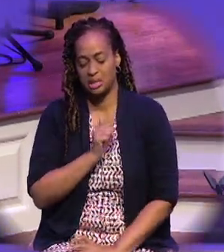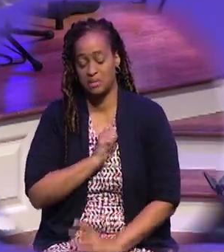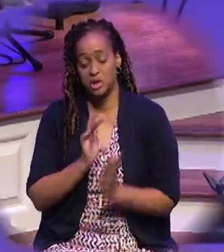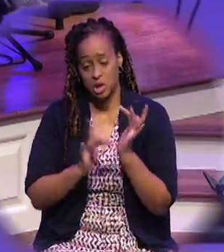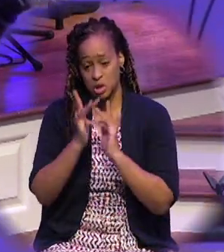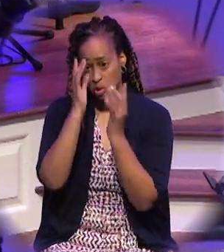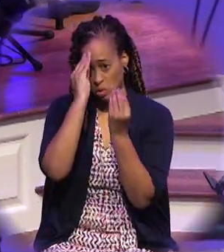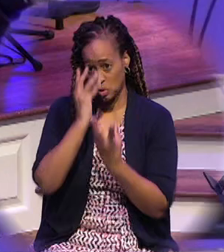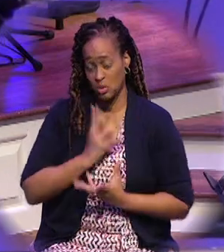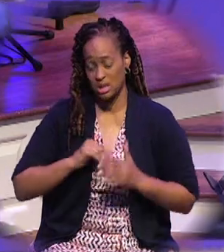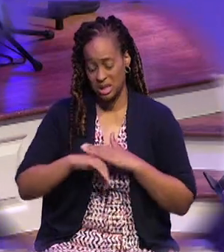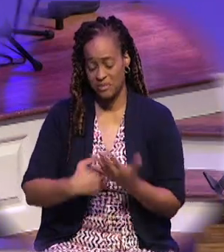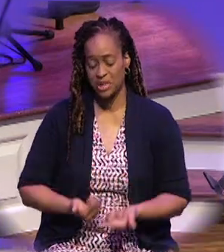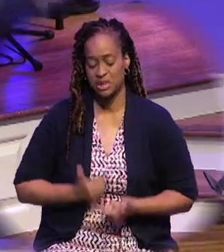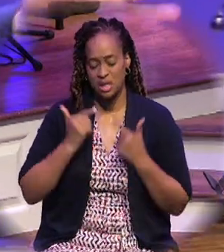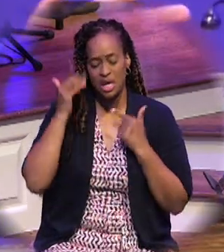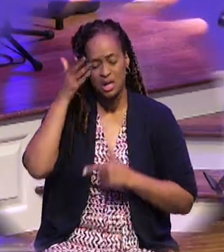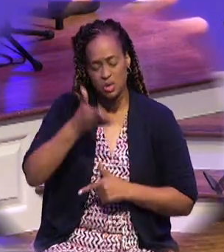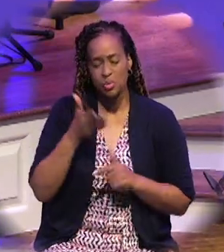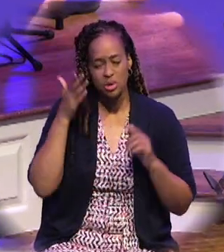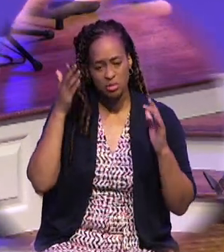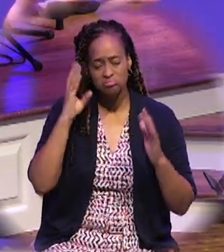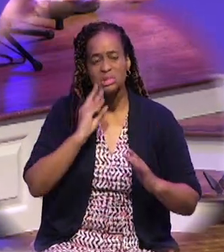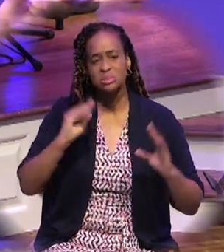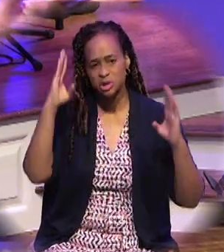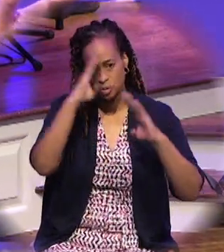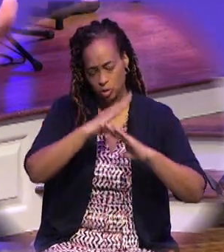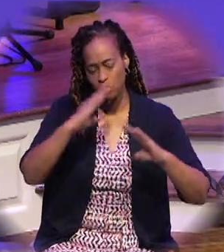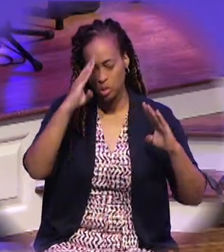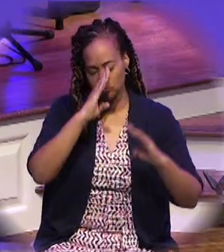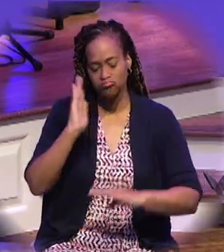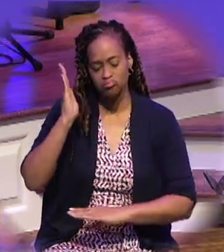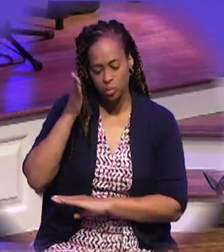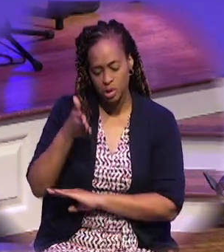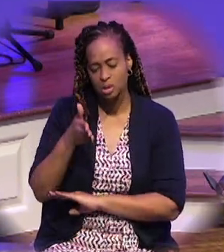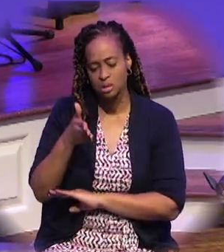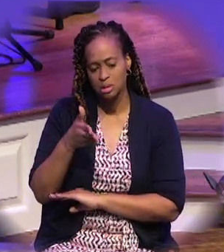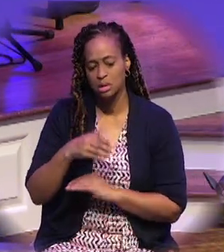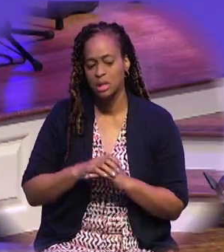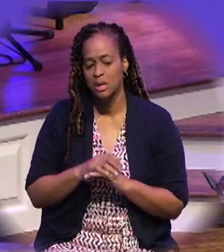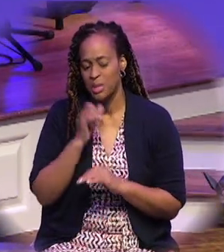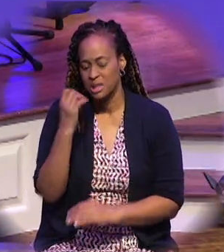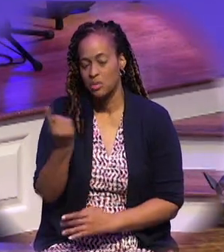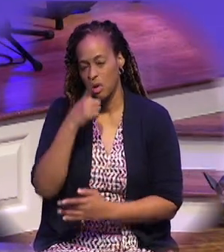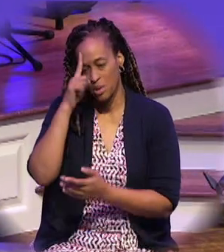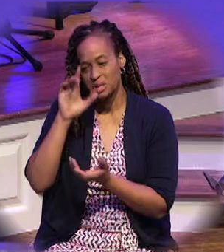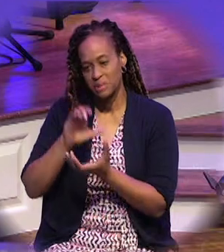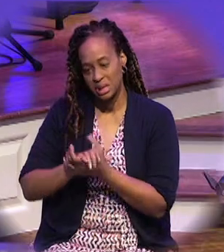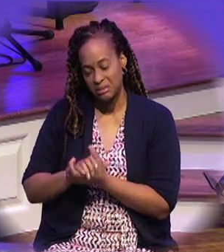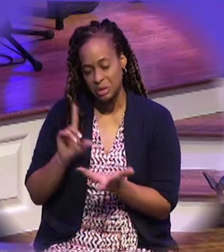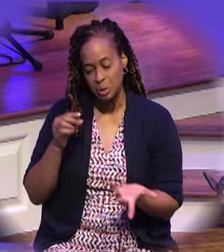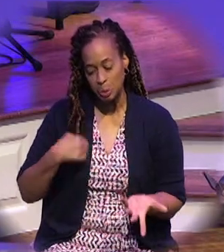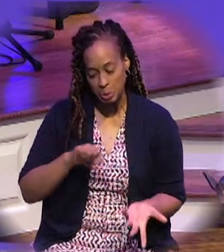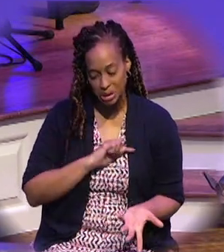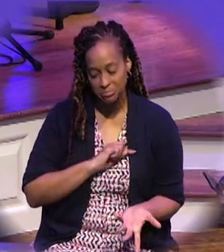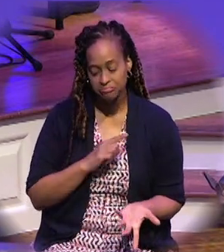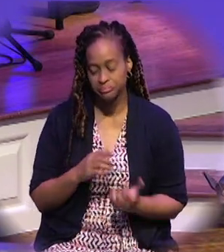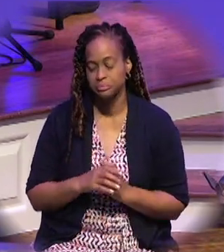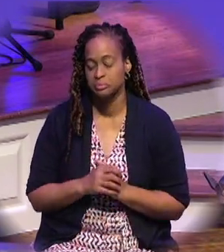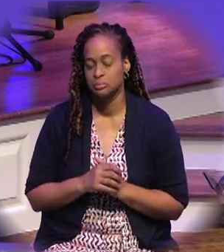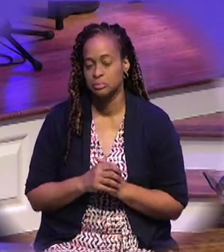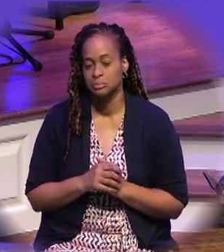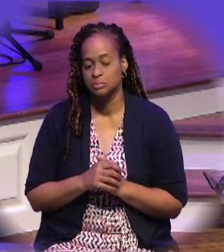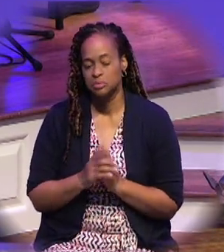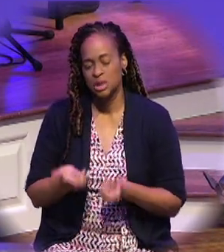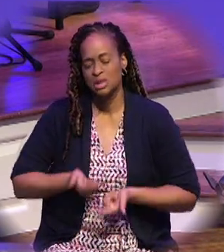told us in this life you will have trouble, but we don't always believe it, do we? We